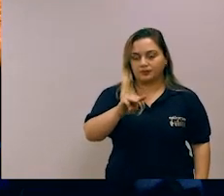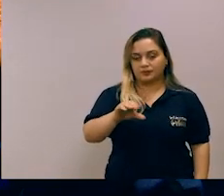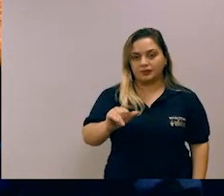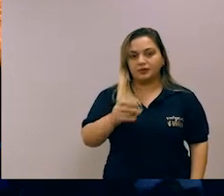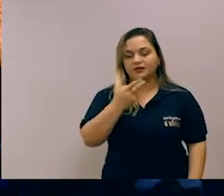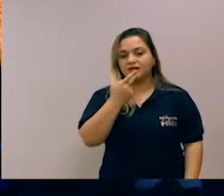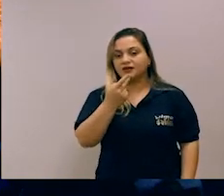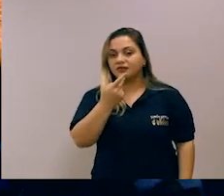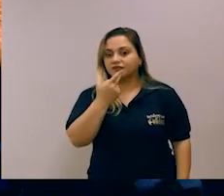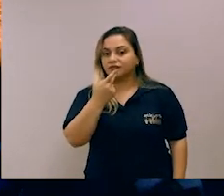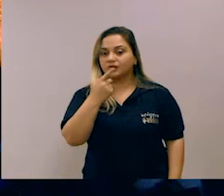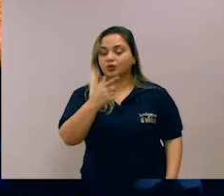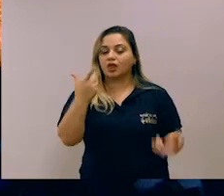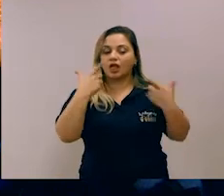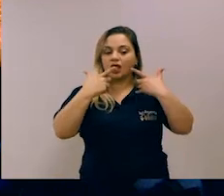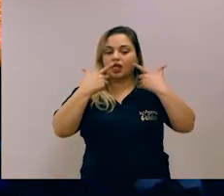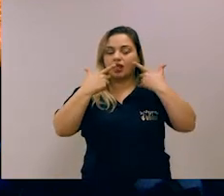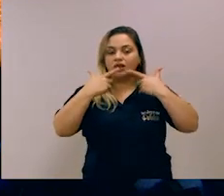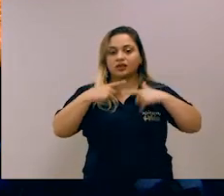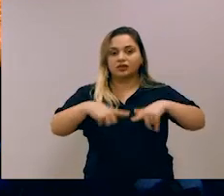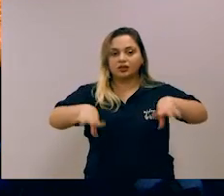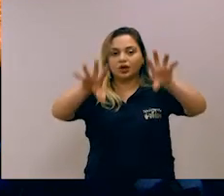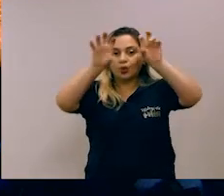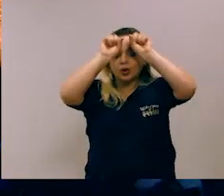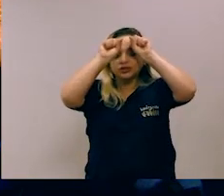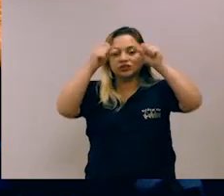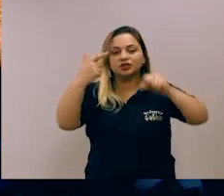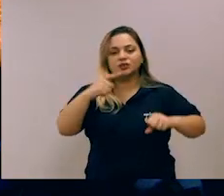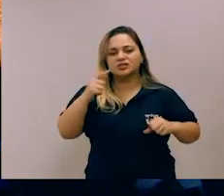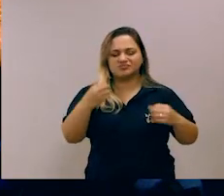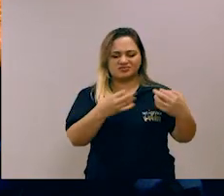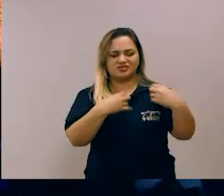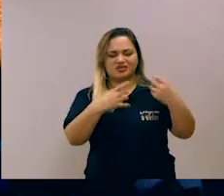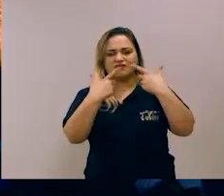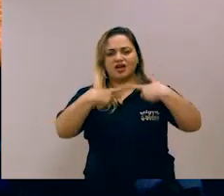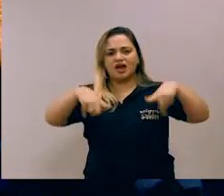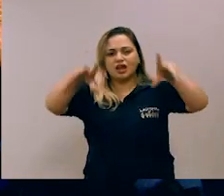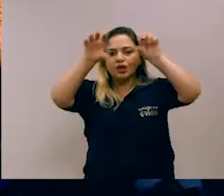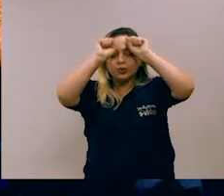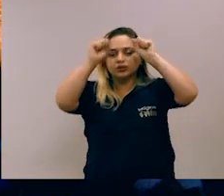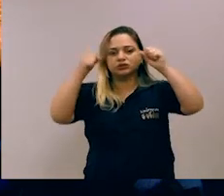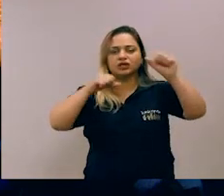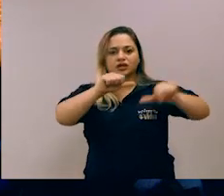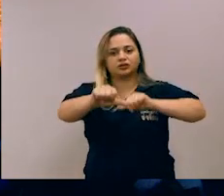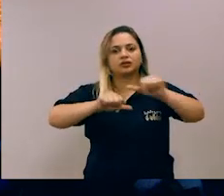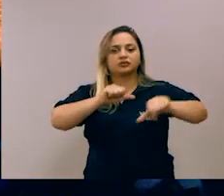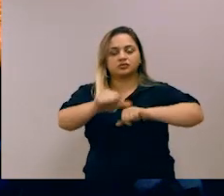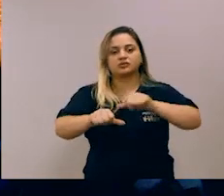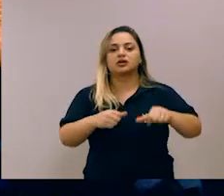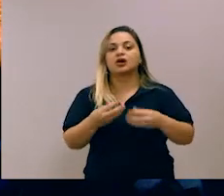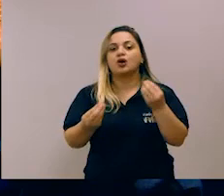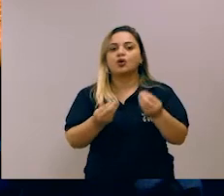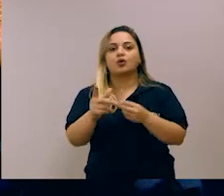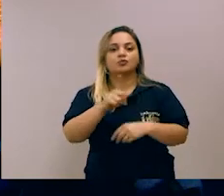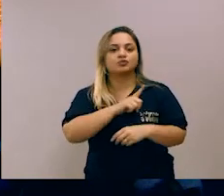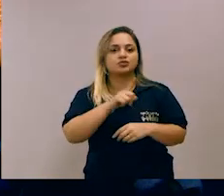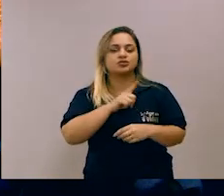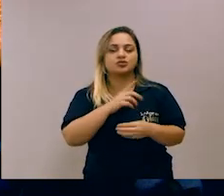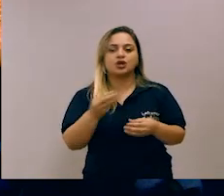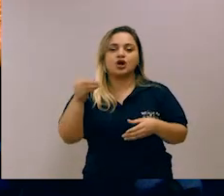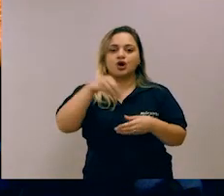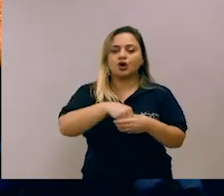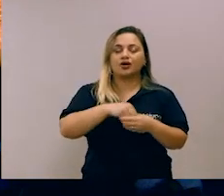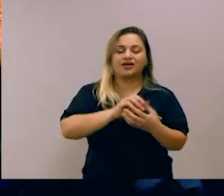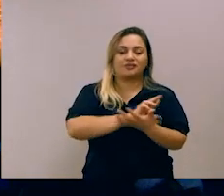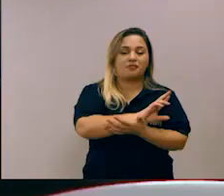translation. There was nothing to do to teach the language to translate. When it was requested to translate, as they put thousands